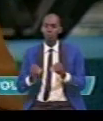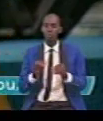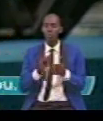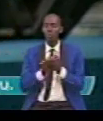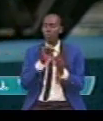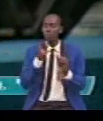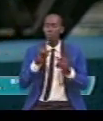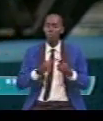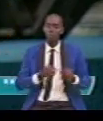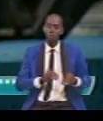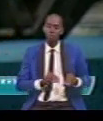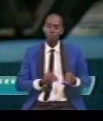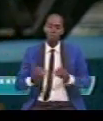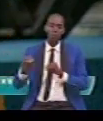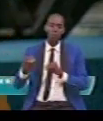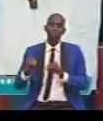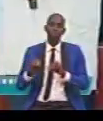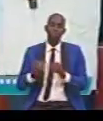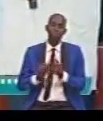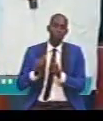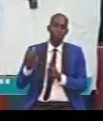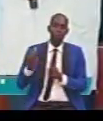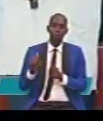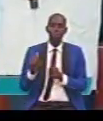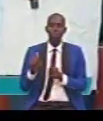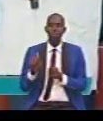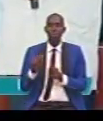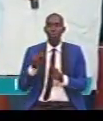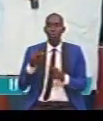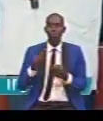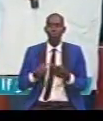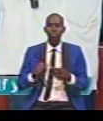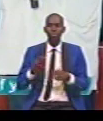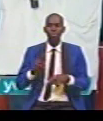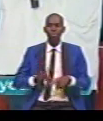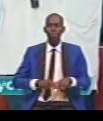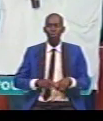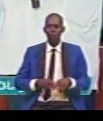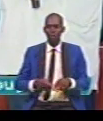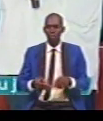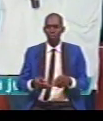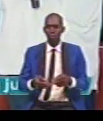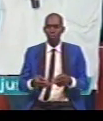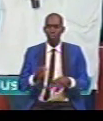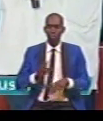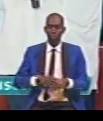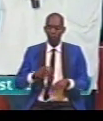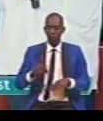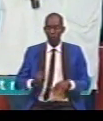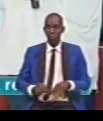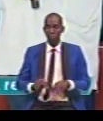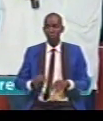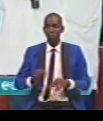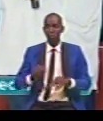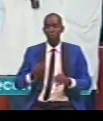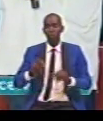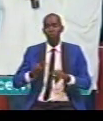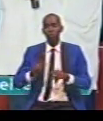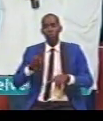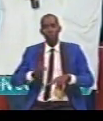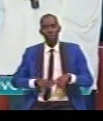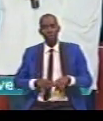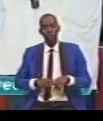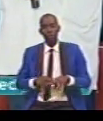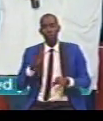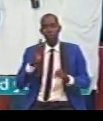distance. They got a bone from me. I couldn't sit flat on the floor. I had to sit on the chair all the time upright, and I couldn't sit for a long time. If I sit,